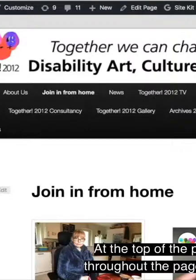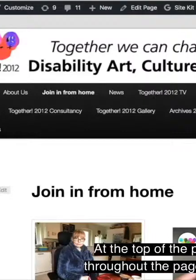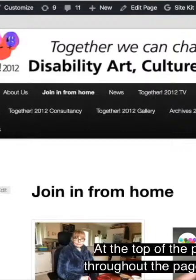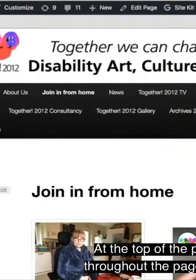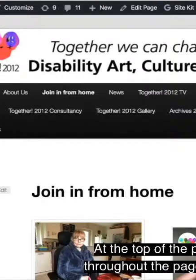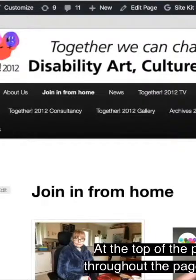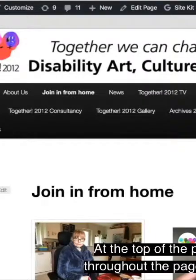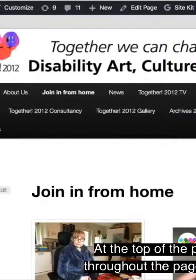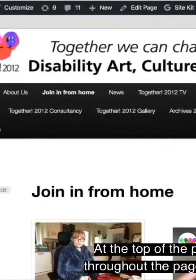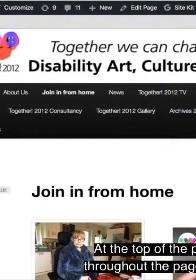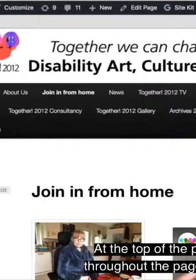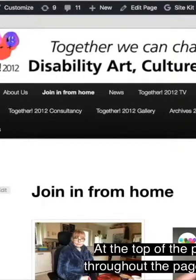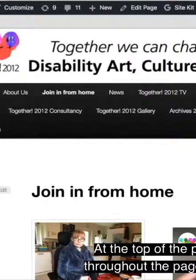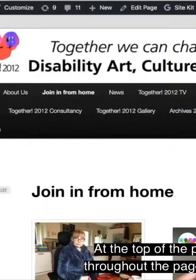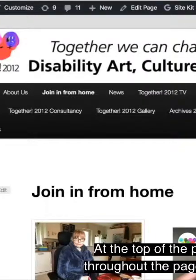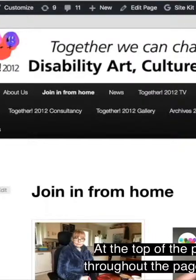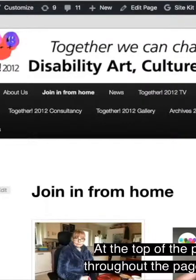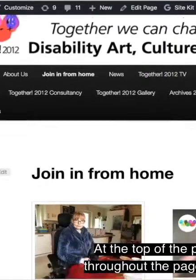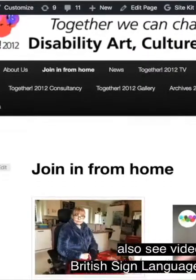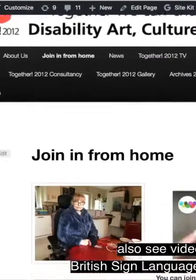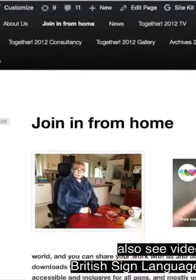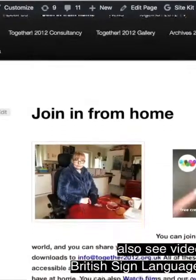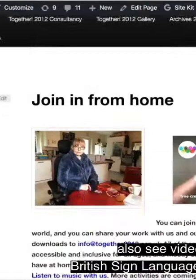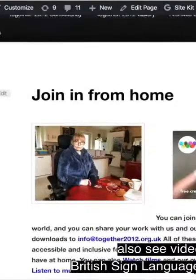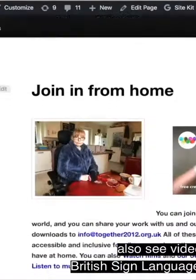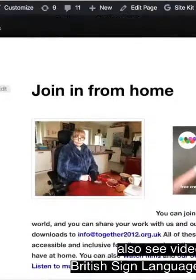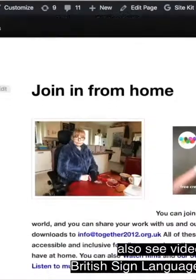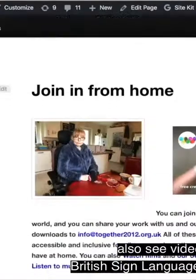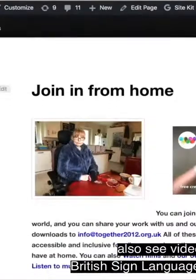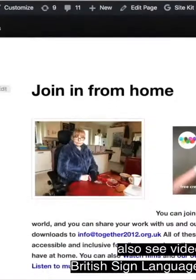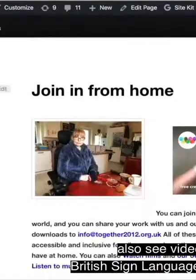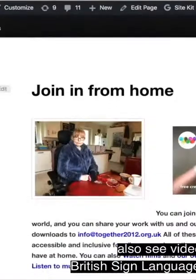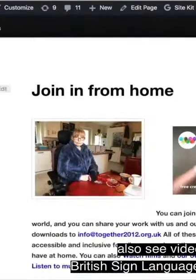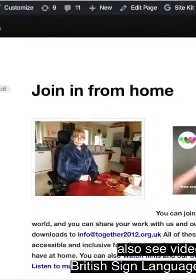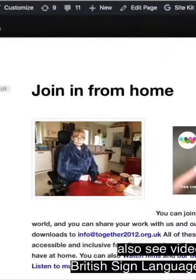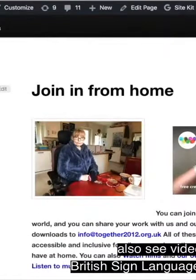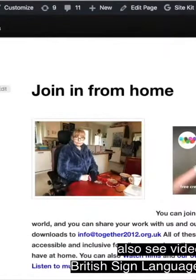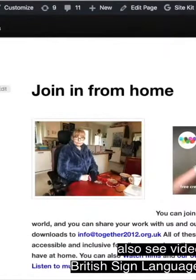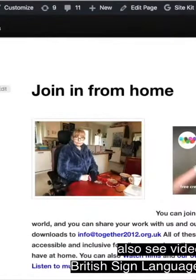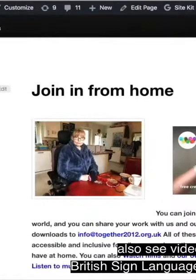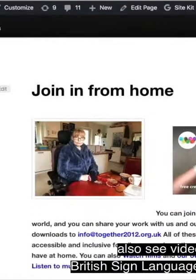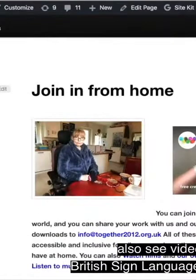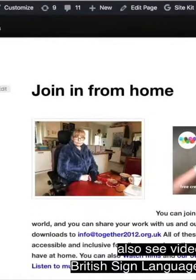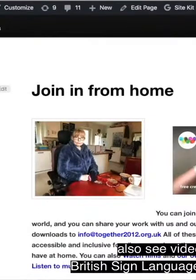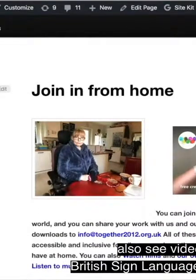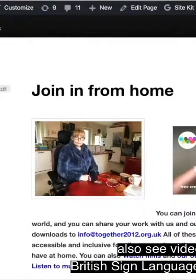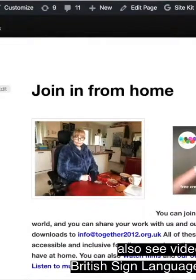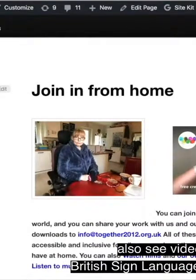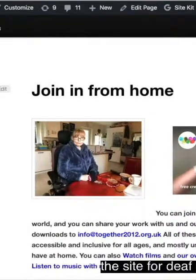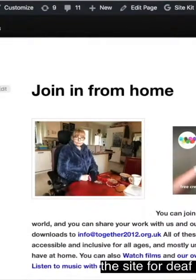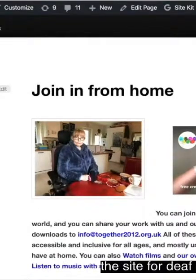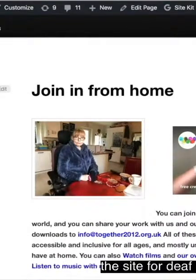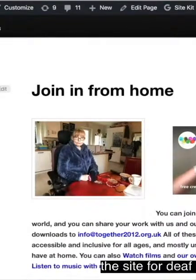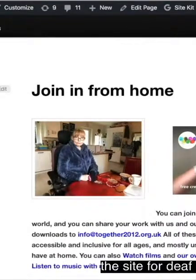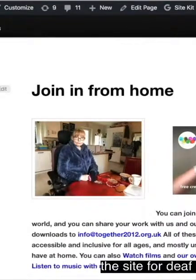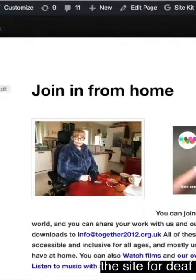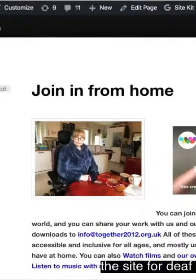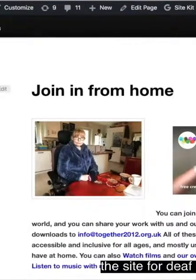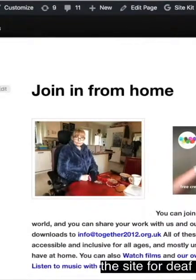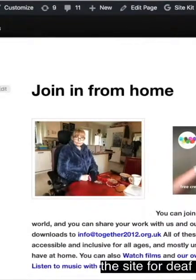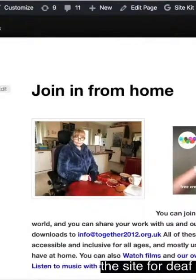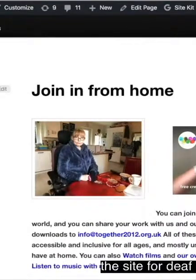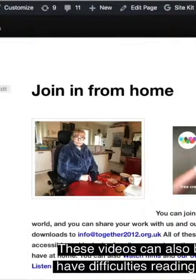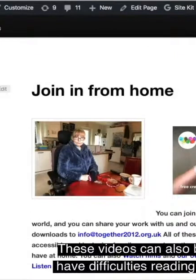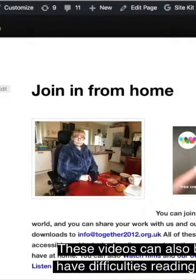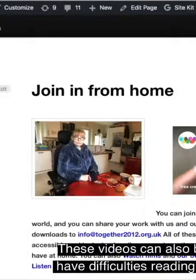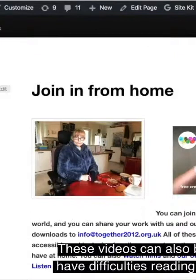the page and throughout the pages, you will also see videos in British Sign Language to translate the site for deaf